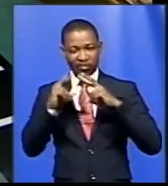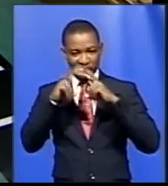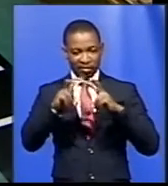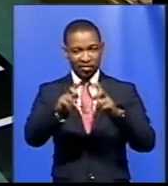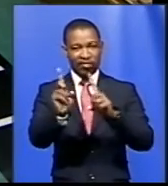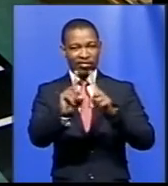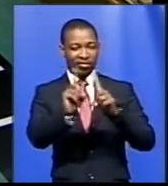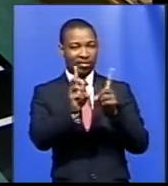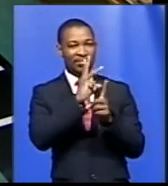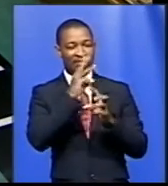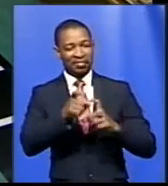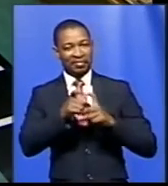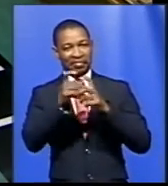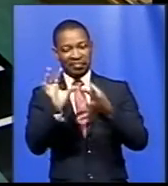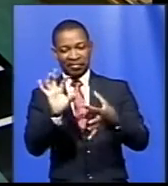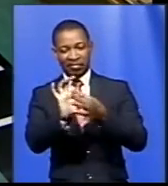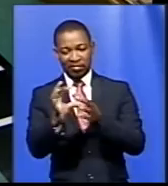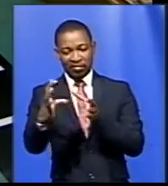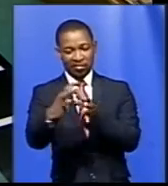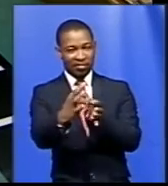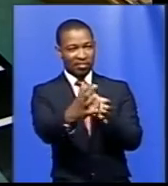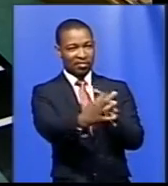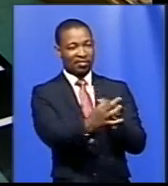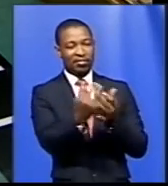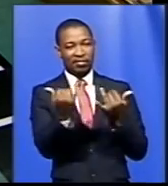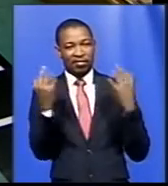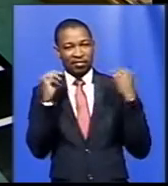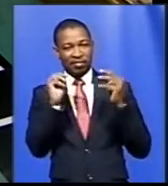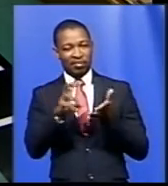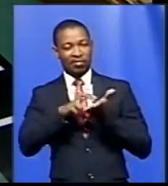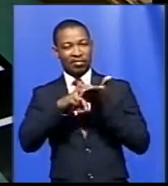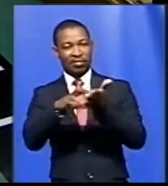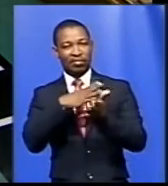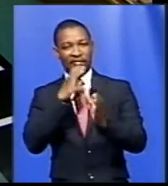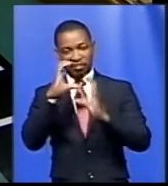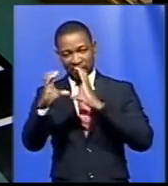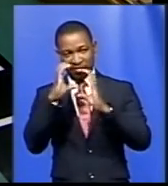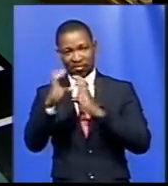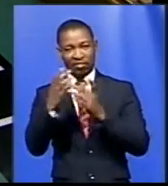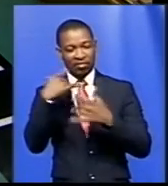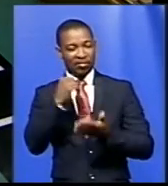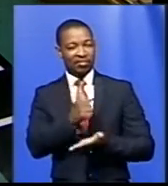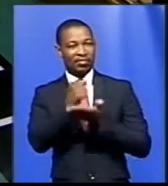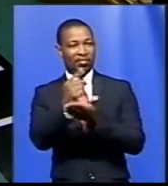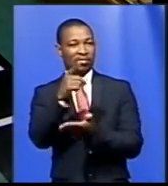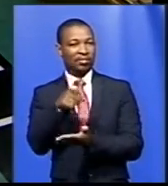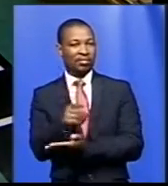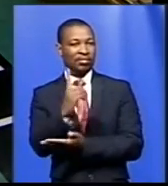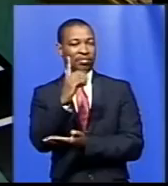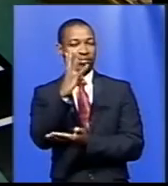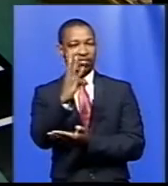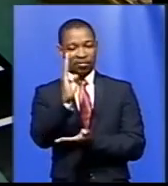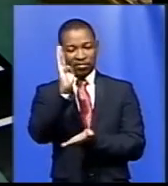water supply interconnections. The Ministry of Transport and Communications, with a proposed budget of 1.41